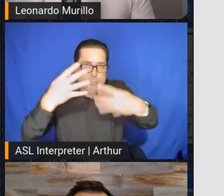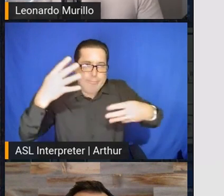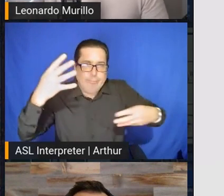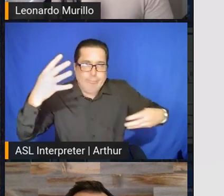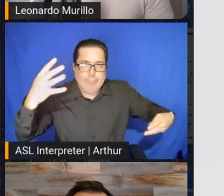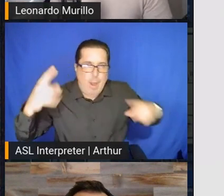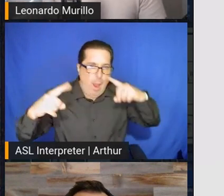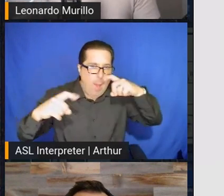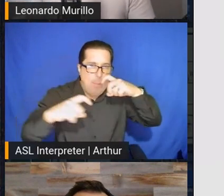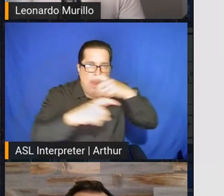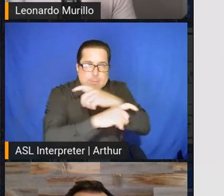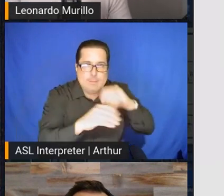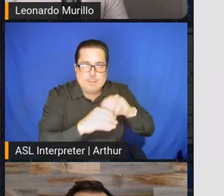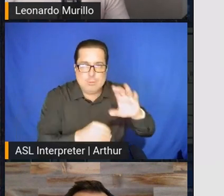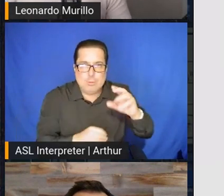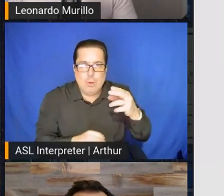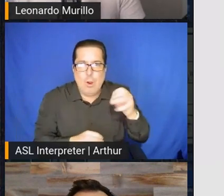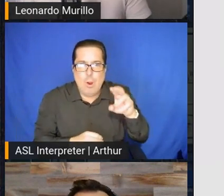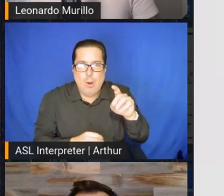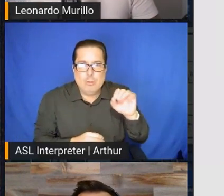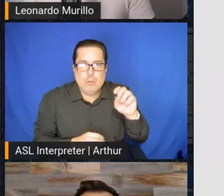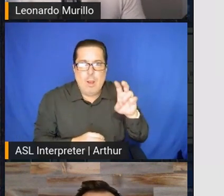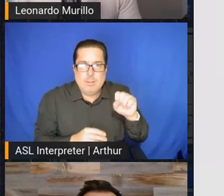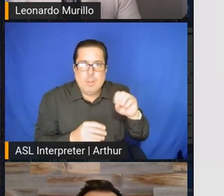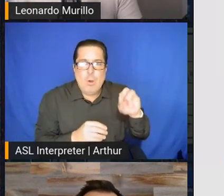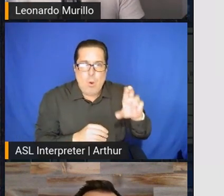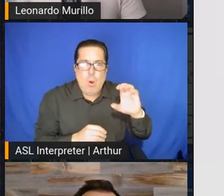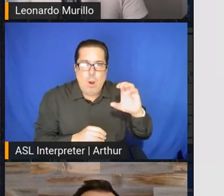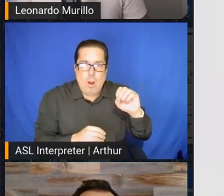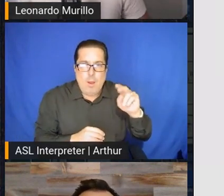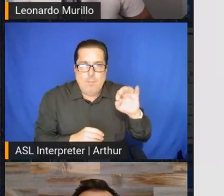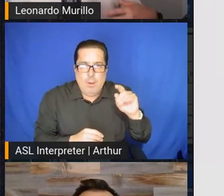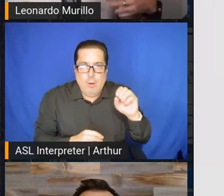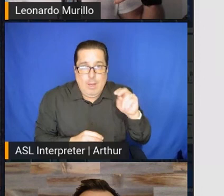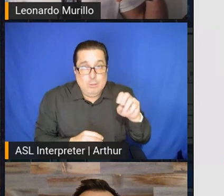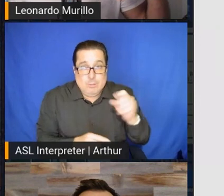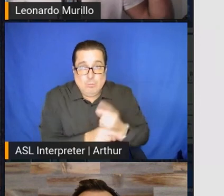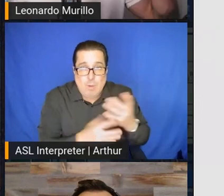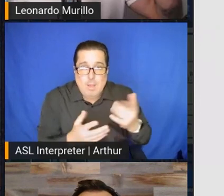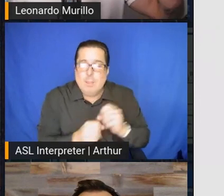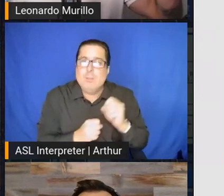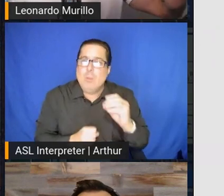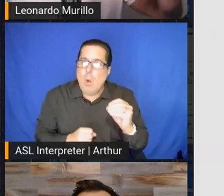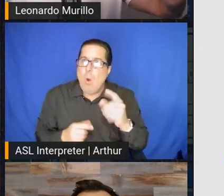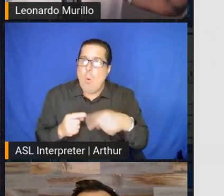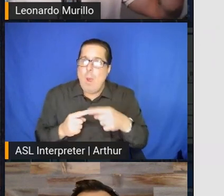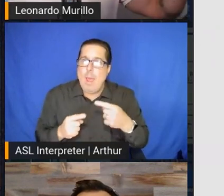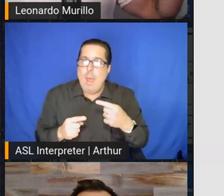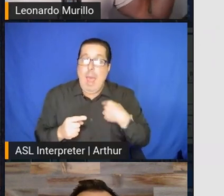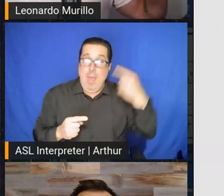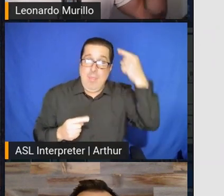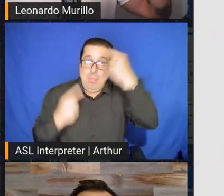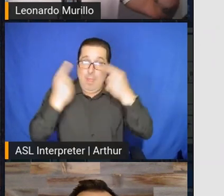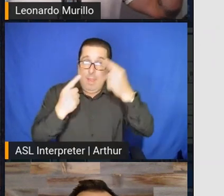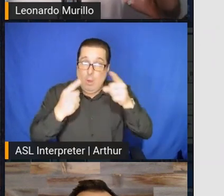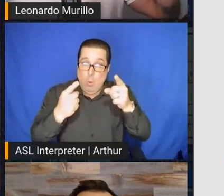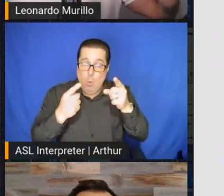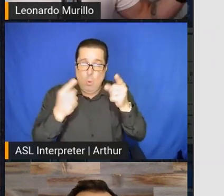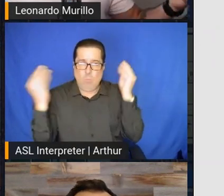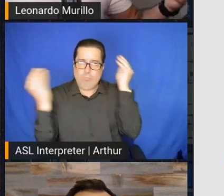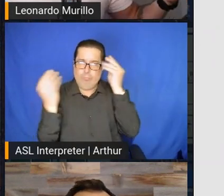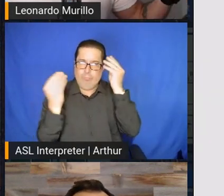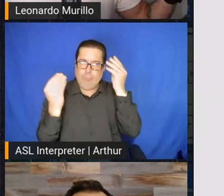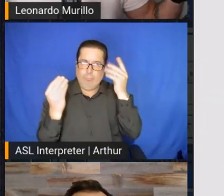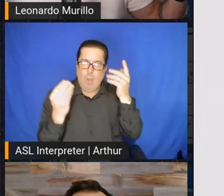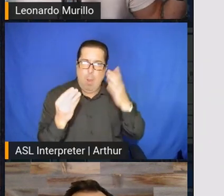pipelines or declarations, right? And I think when you take all that in, right, and you're thinking about